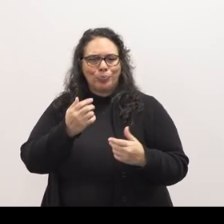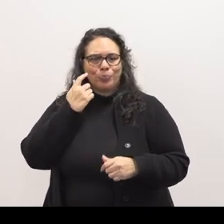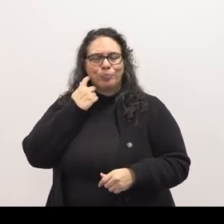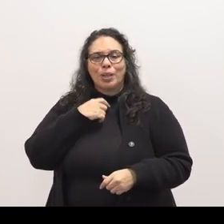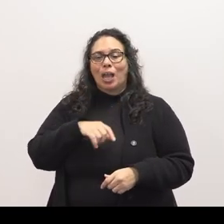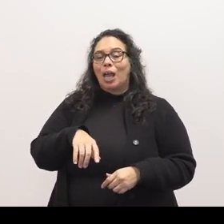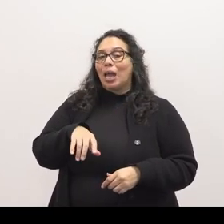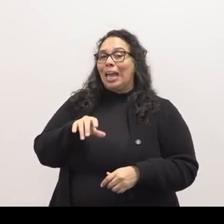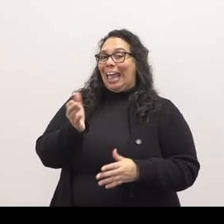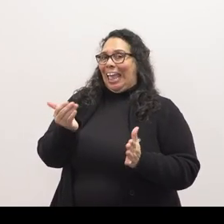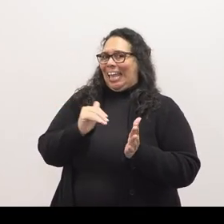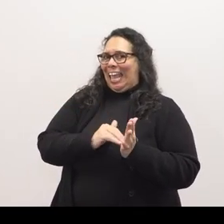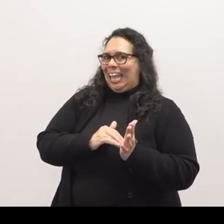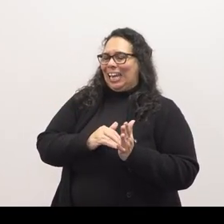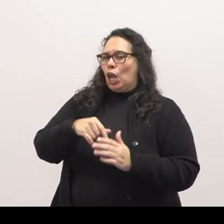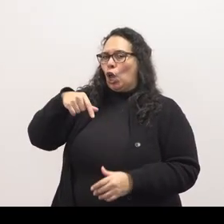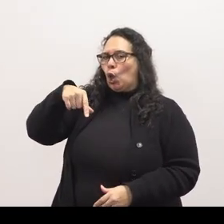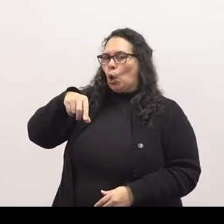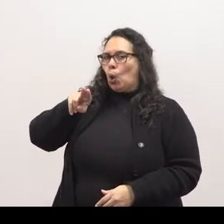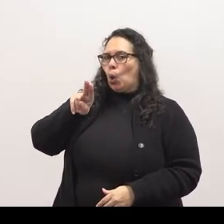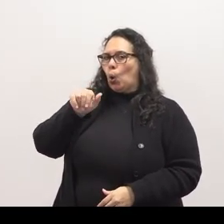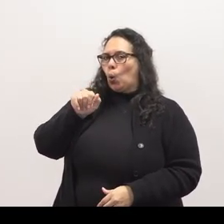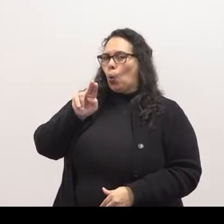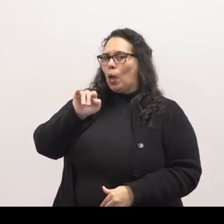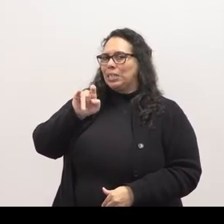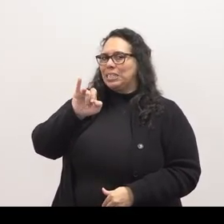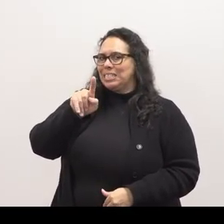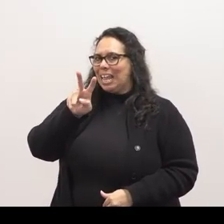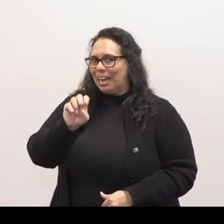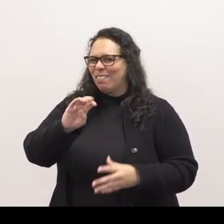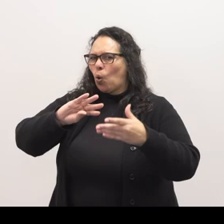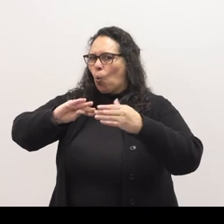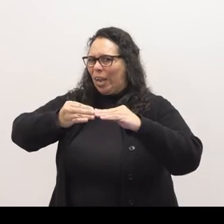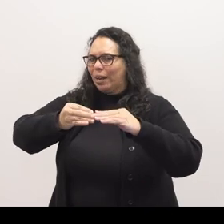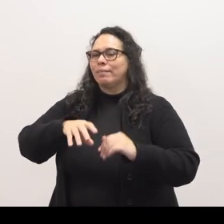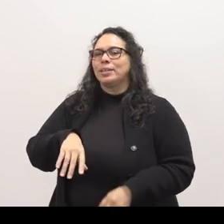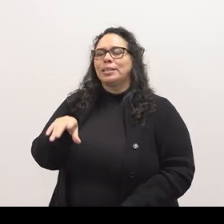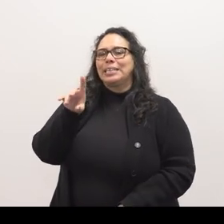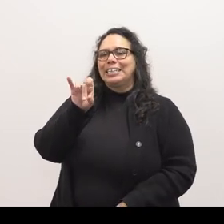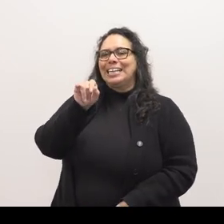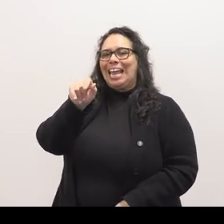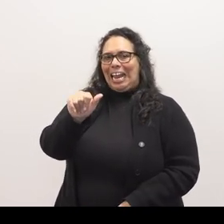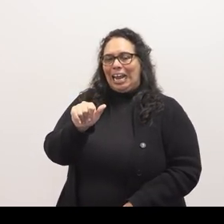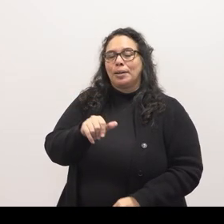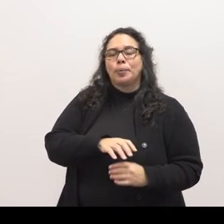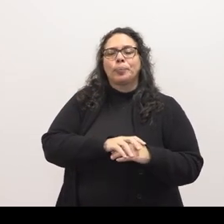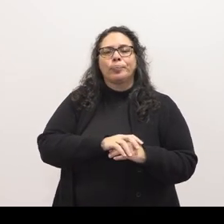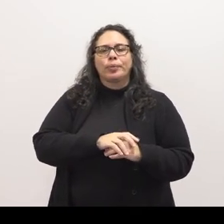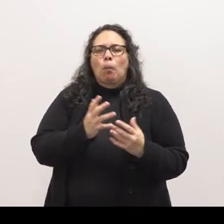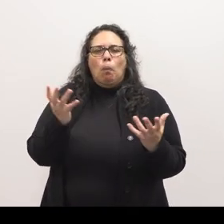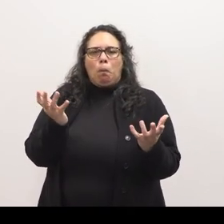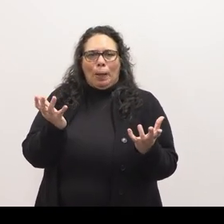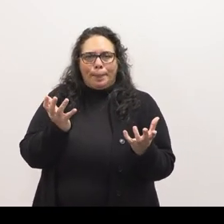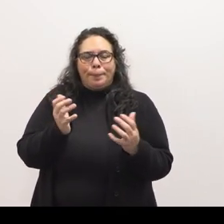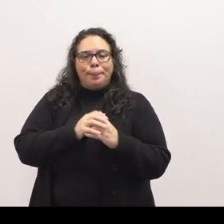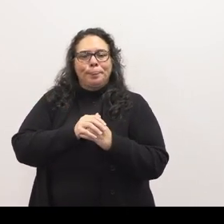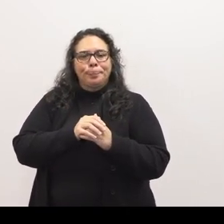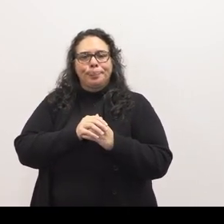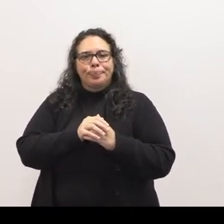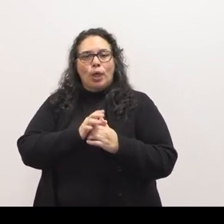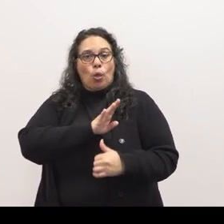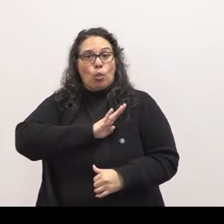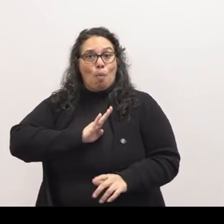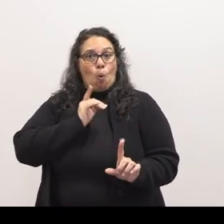data, because we also wanted to provide examples for the community of what is that quantitative data, the board